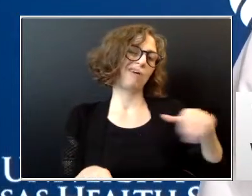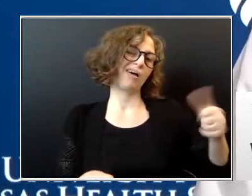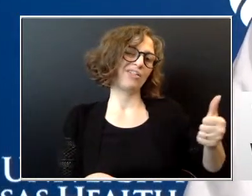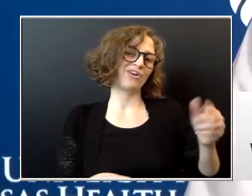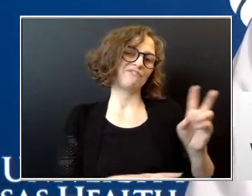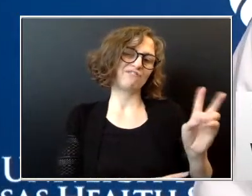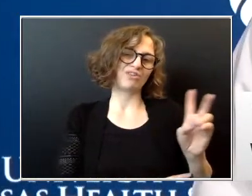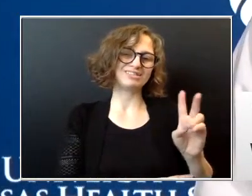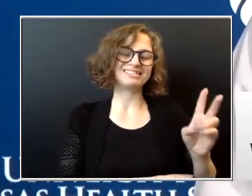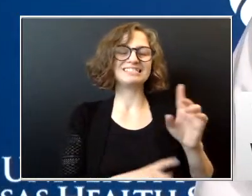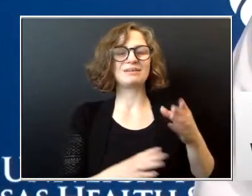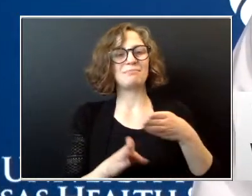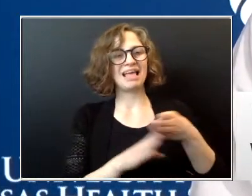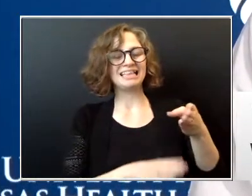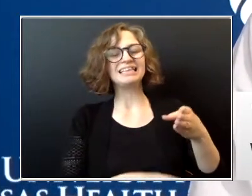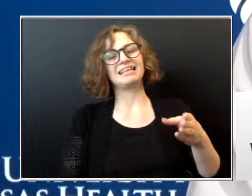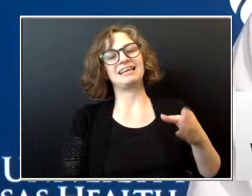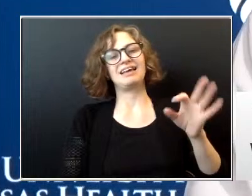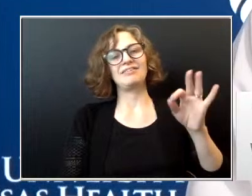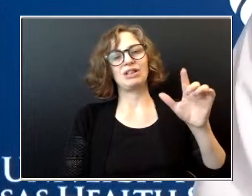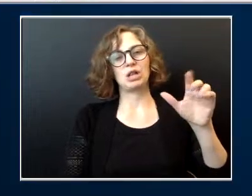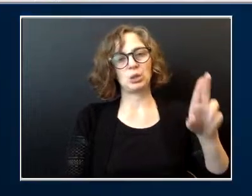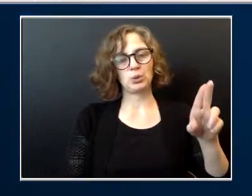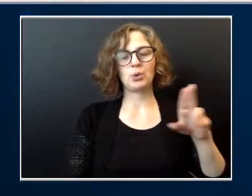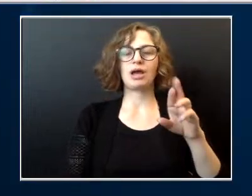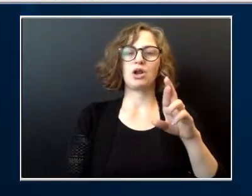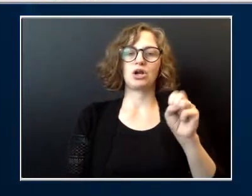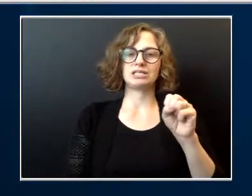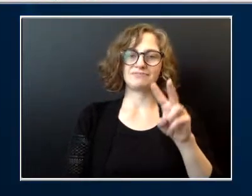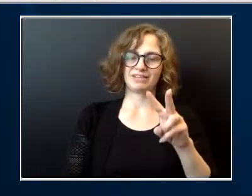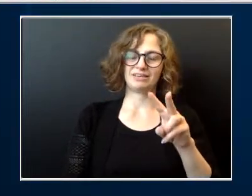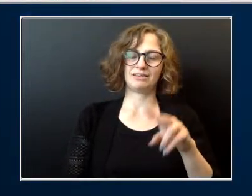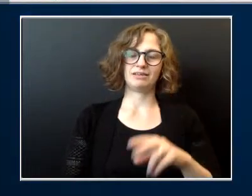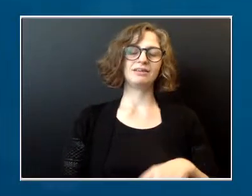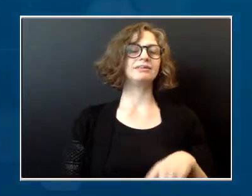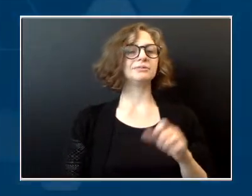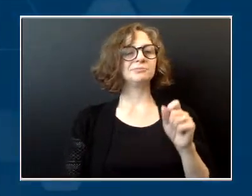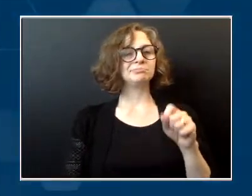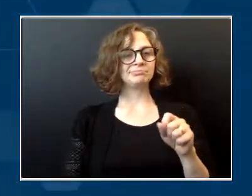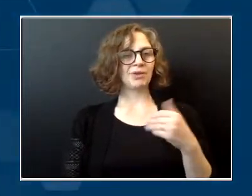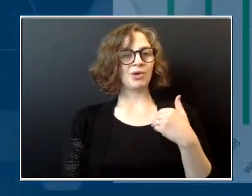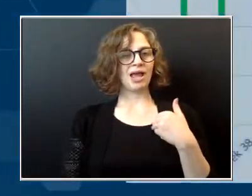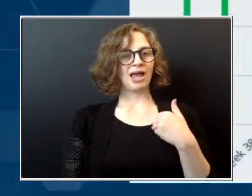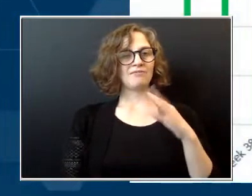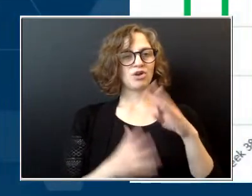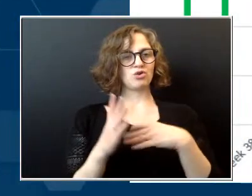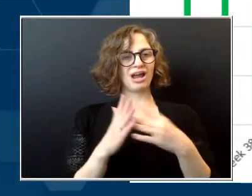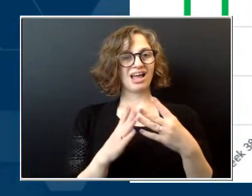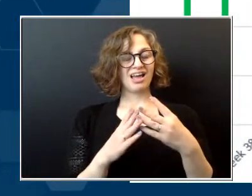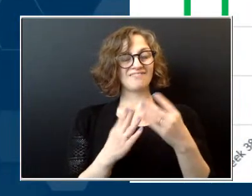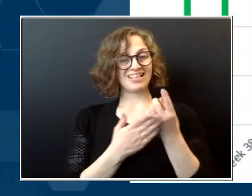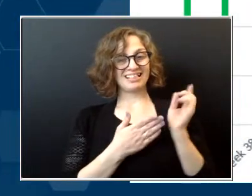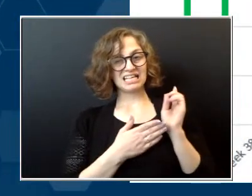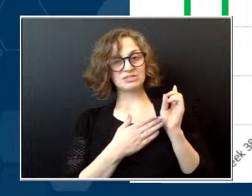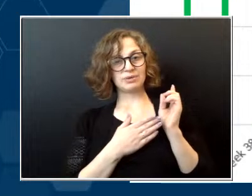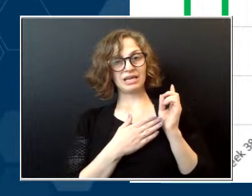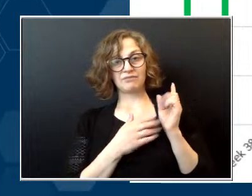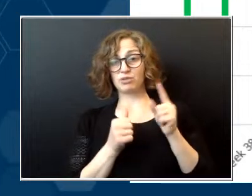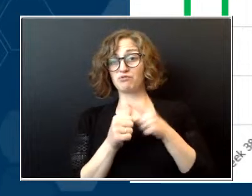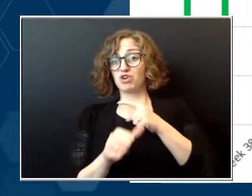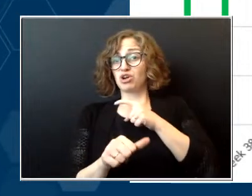influenza and RSV as well, Steve. So. Yeah, and we got a graph that this last week, for the first time since the beginning of the